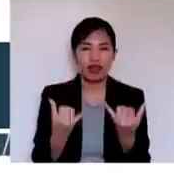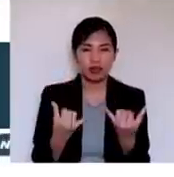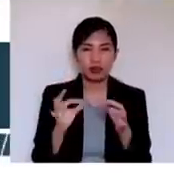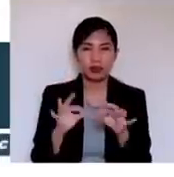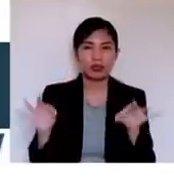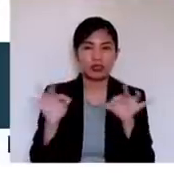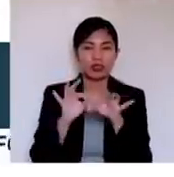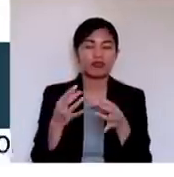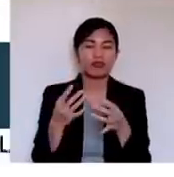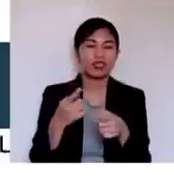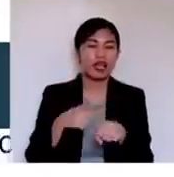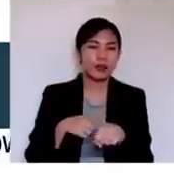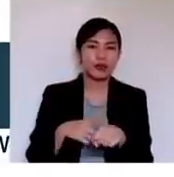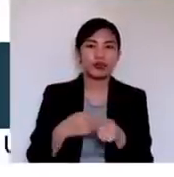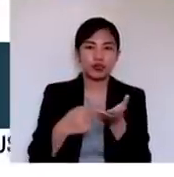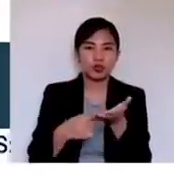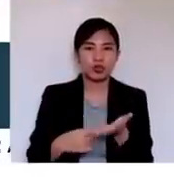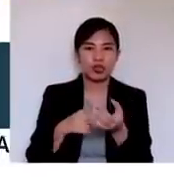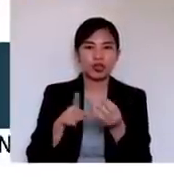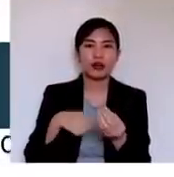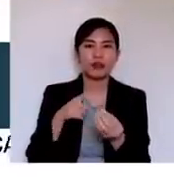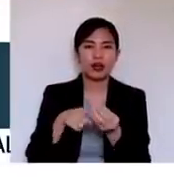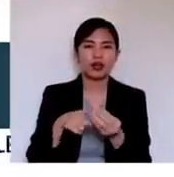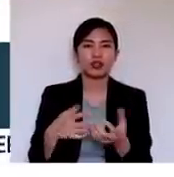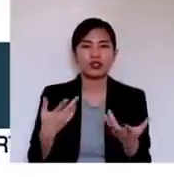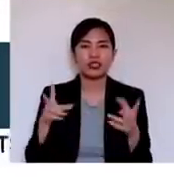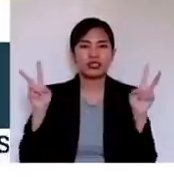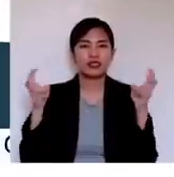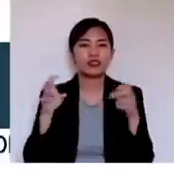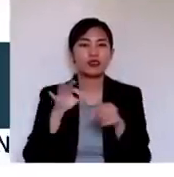soft votes, what you call soft votes.